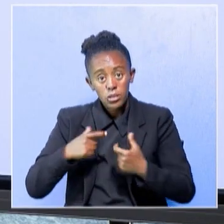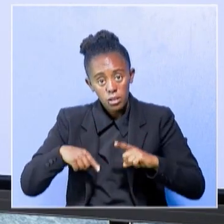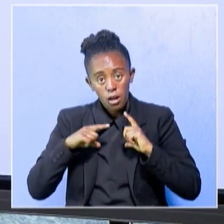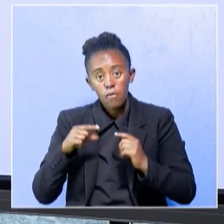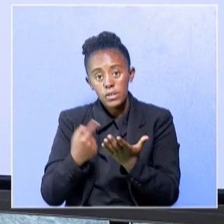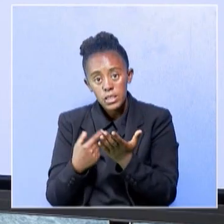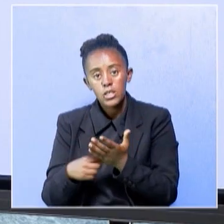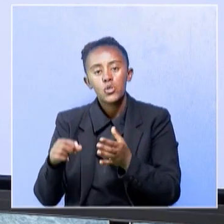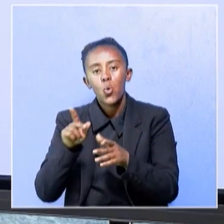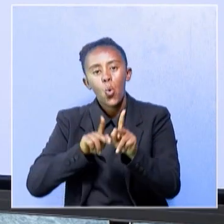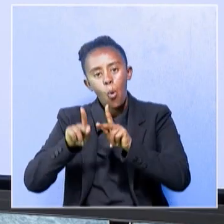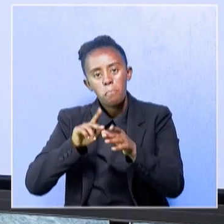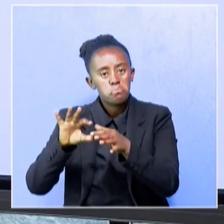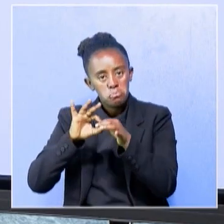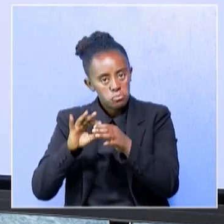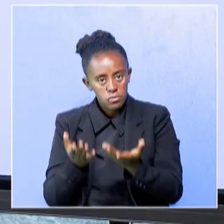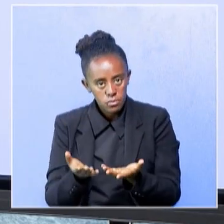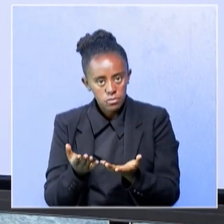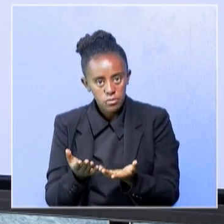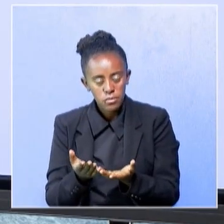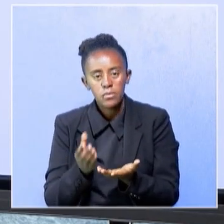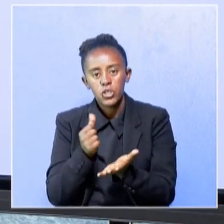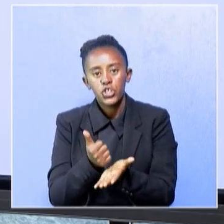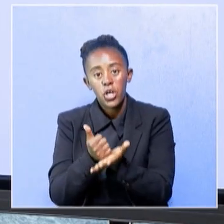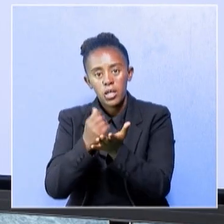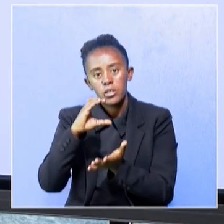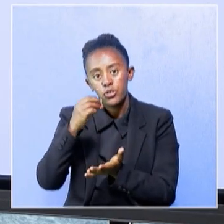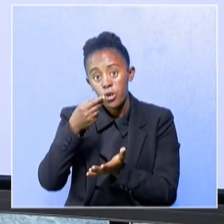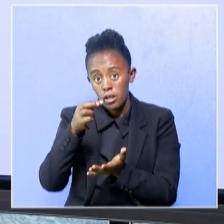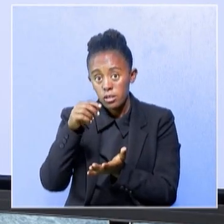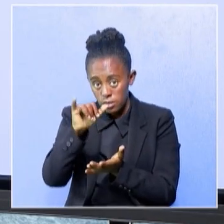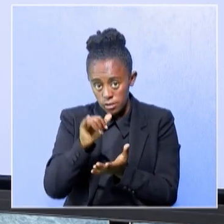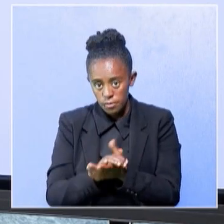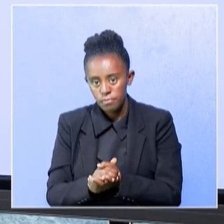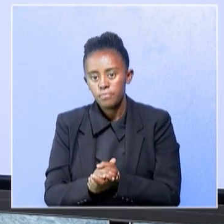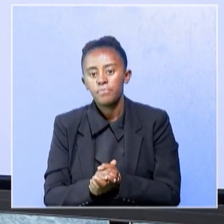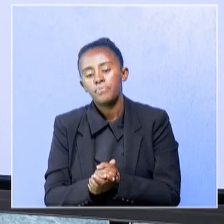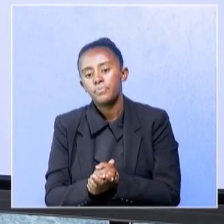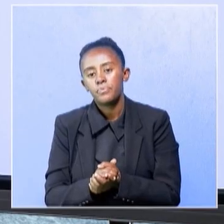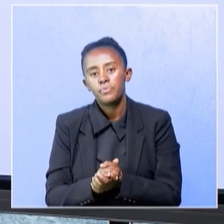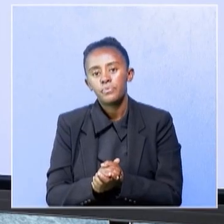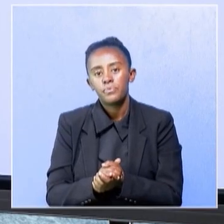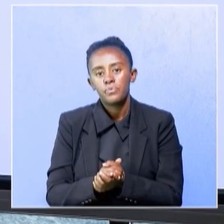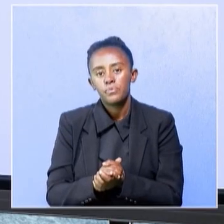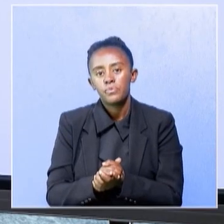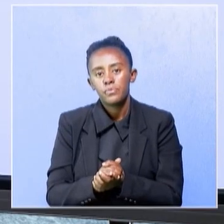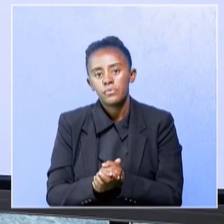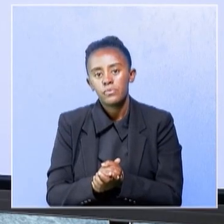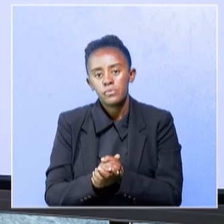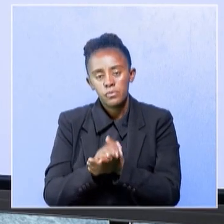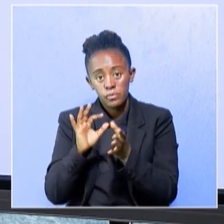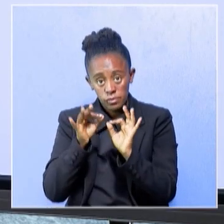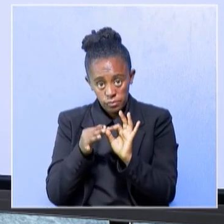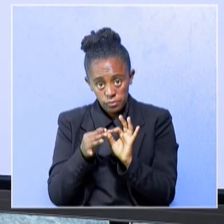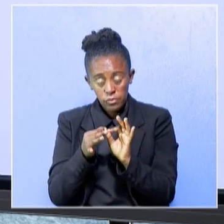of these communities. Therefore, charity is very good. So you are welcome to identify the meaning of